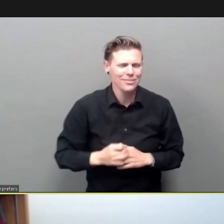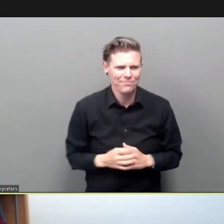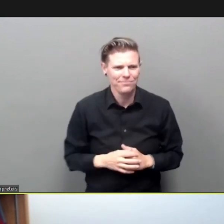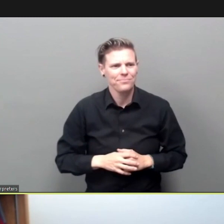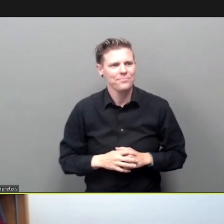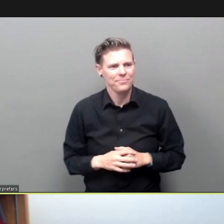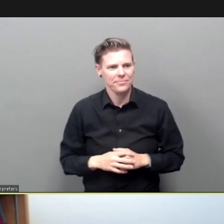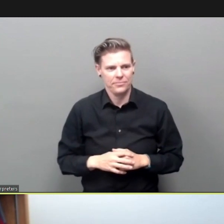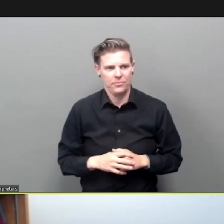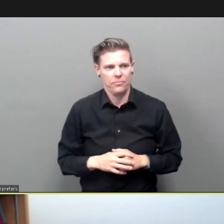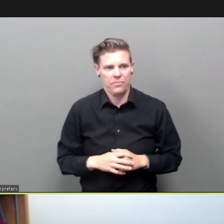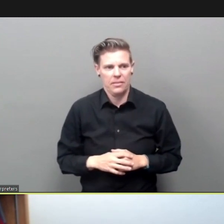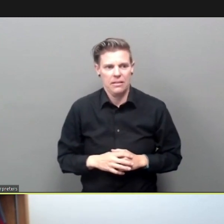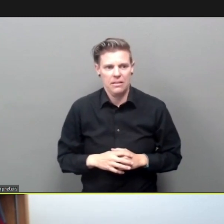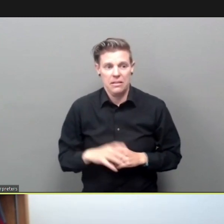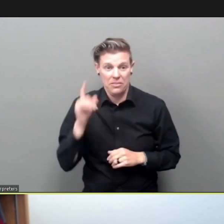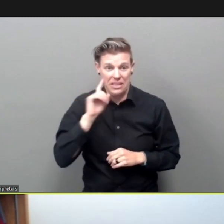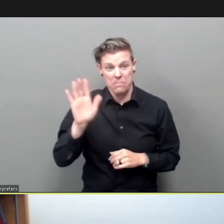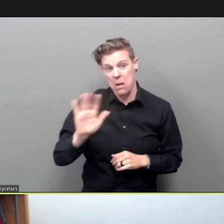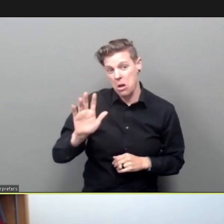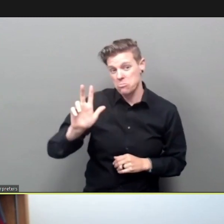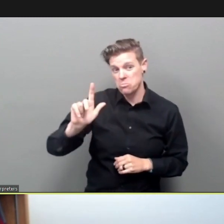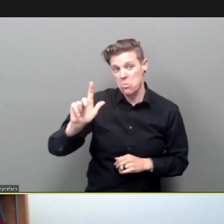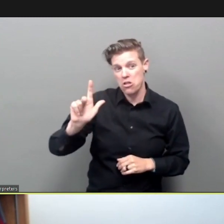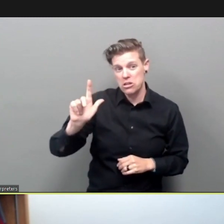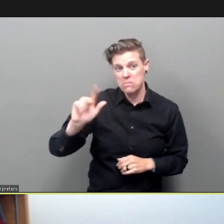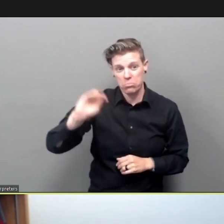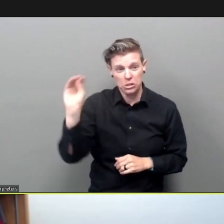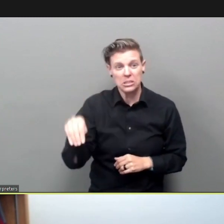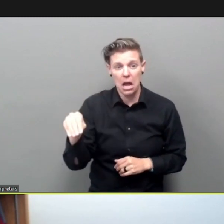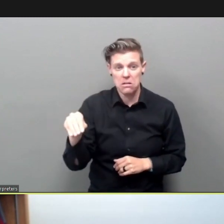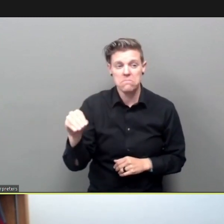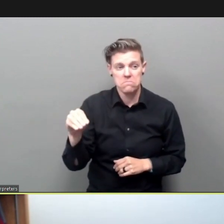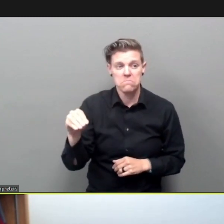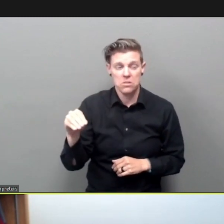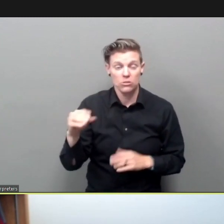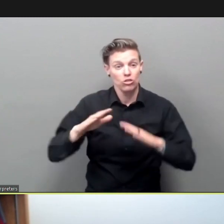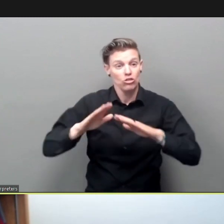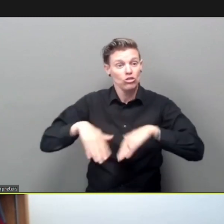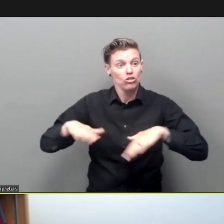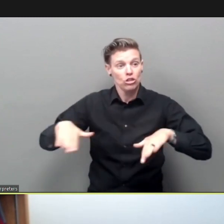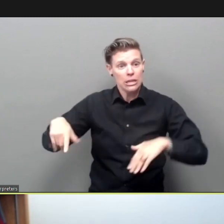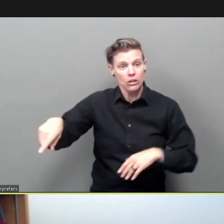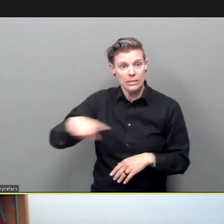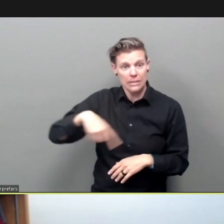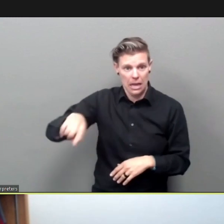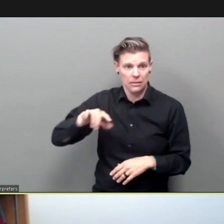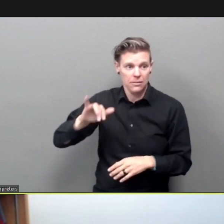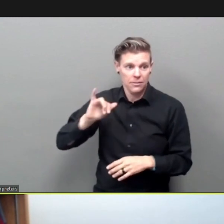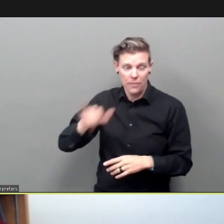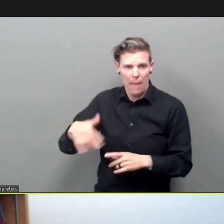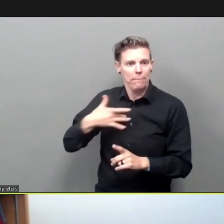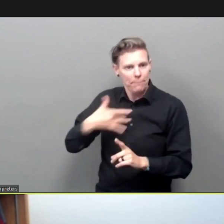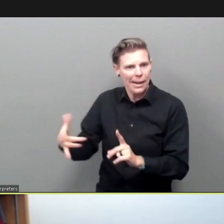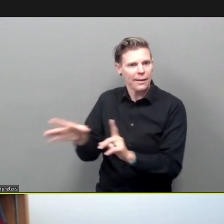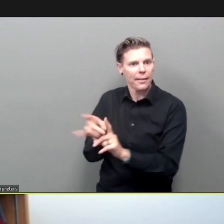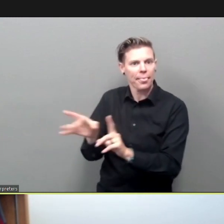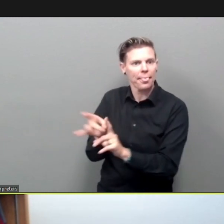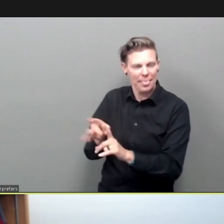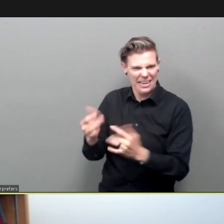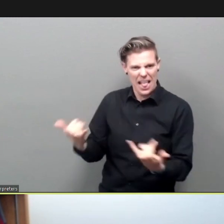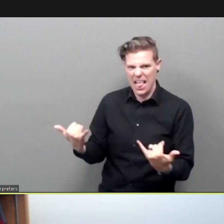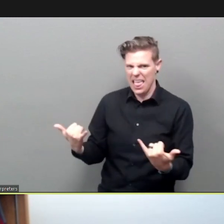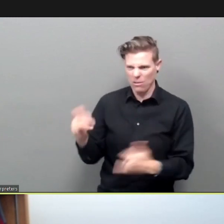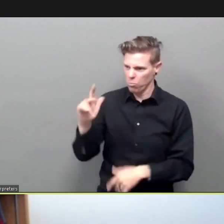23% of our cases are among children. So absolutely, I think vaccination